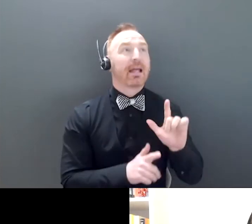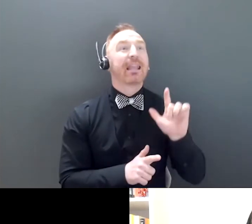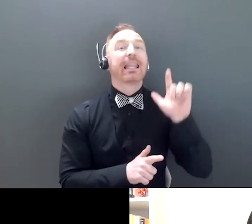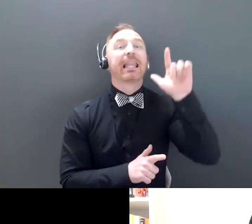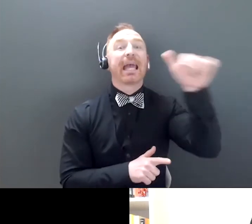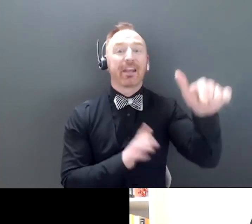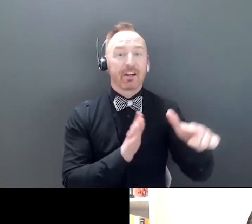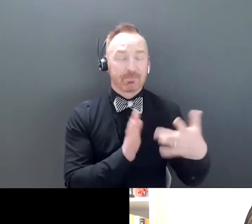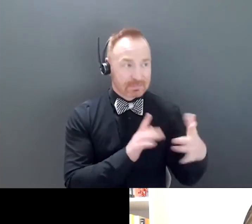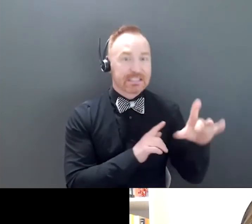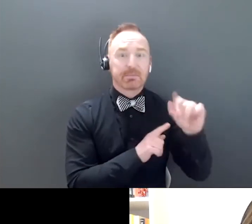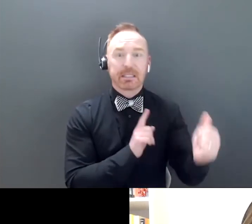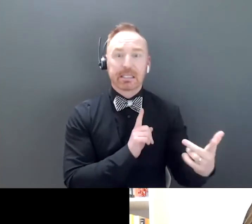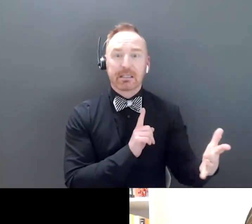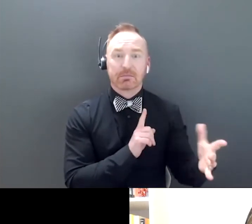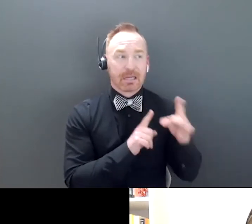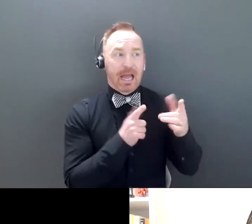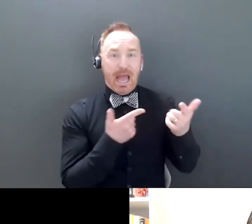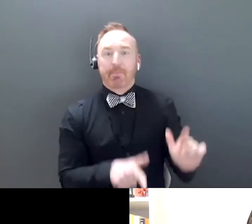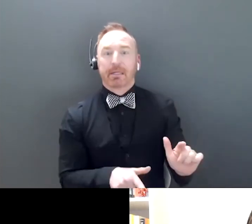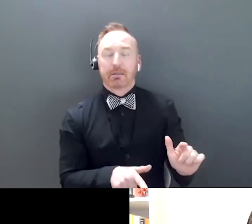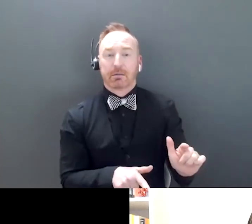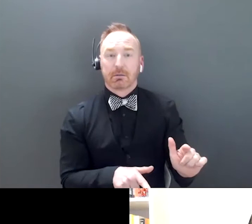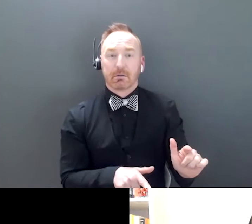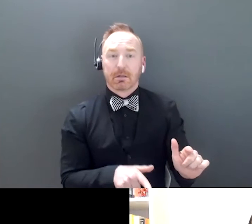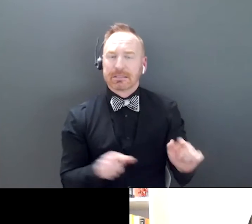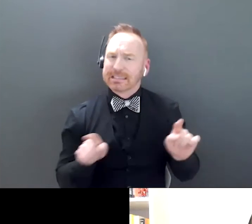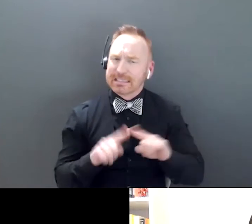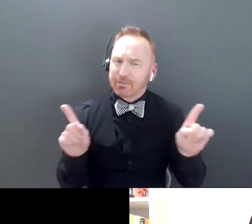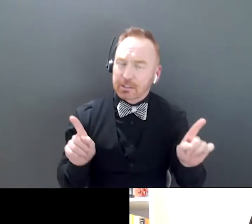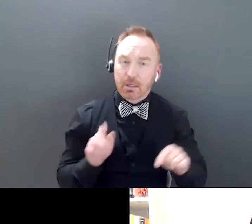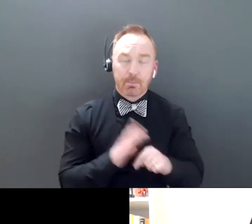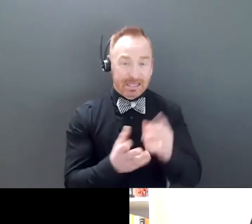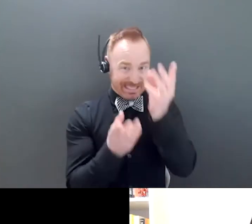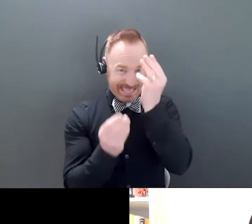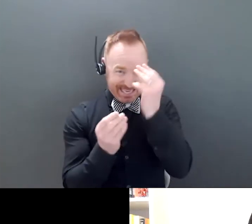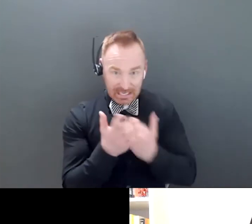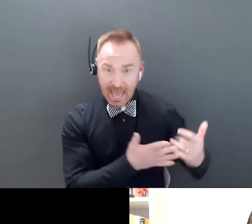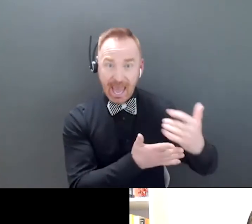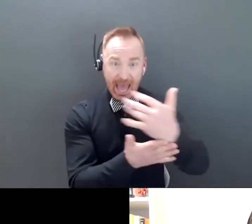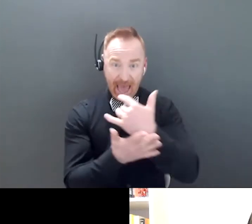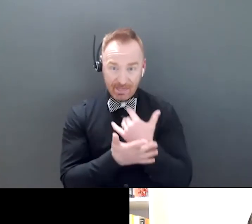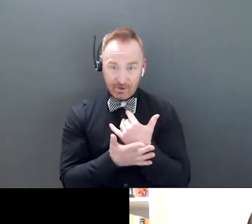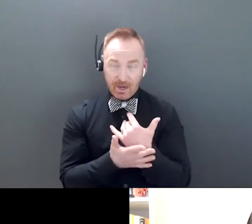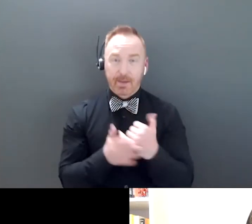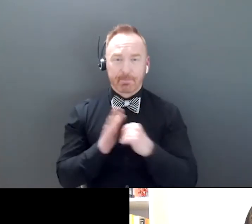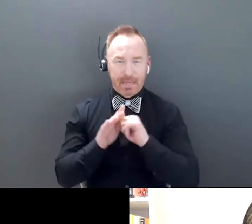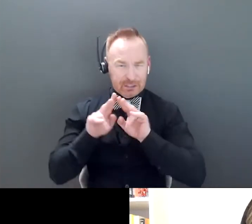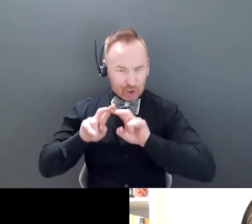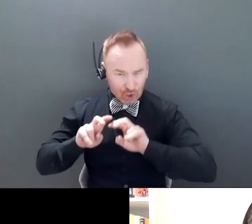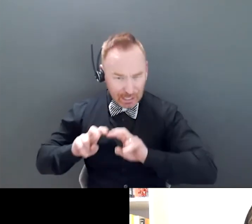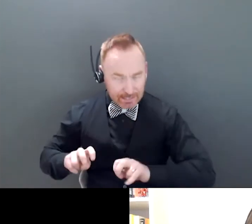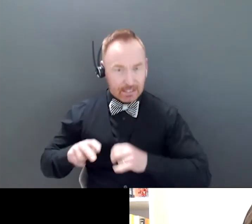those insights. And more than that, I think we actually have the data. It's more about actually having it curated, right? So it's